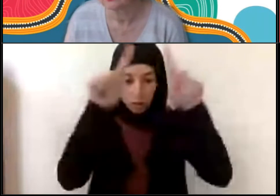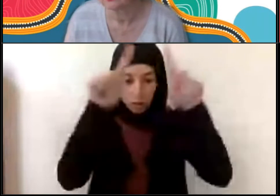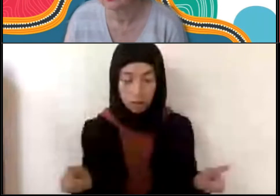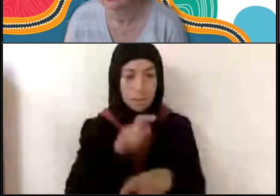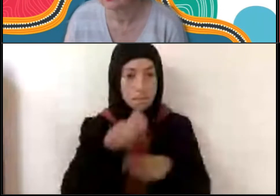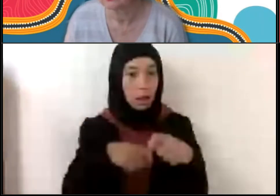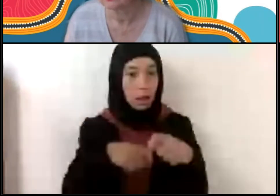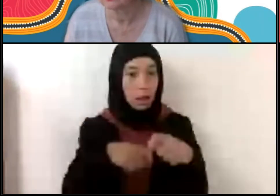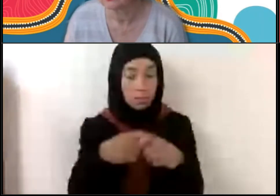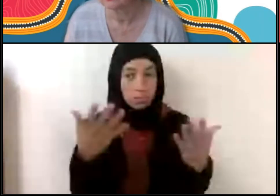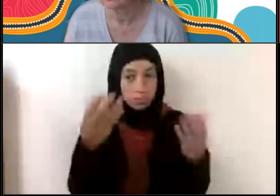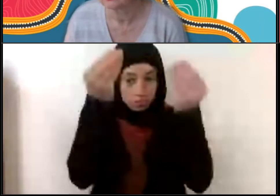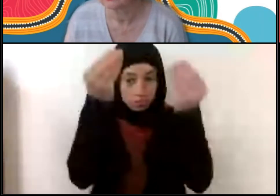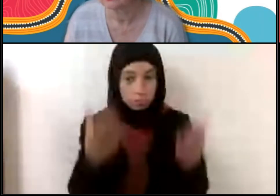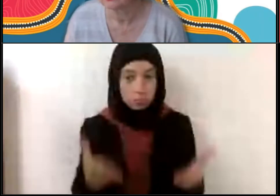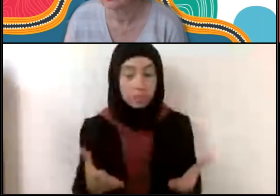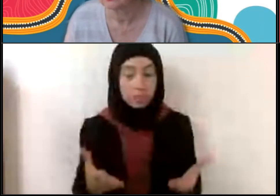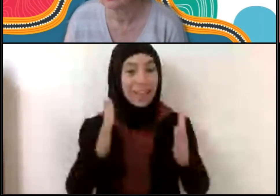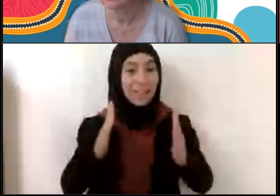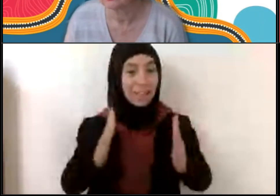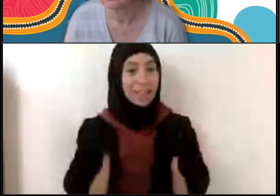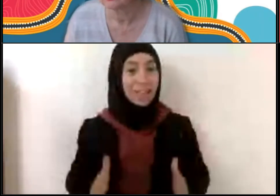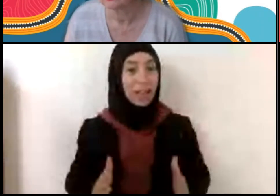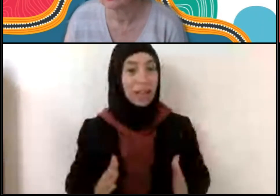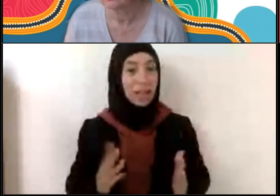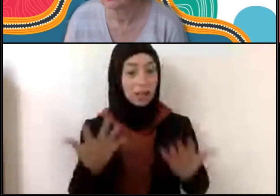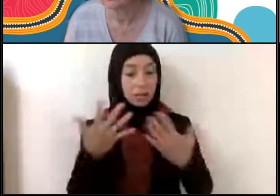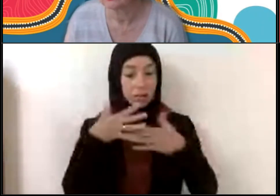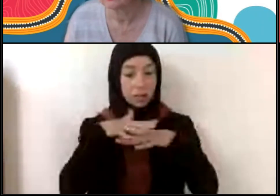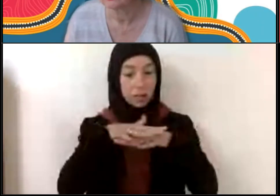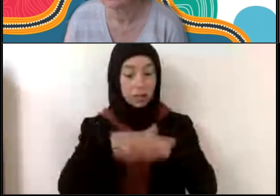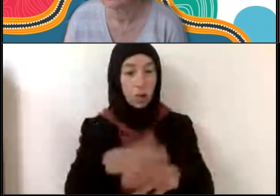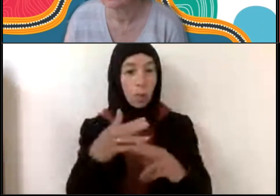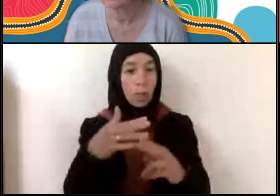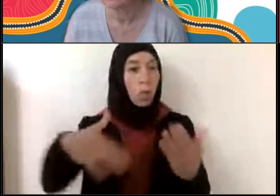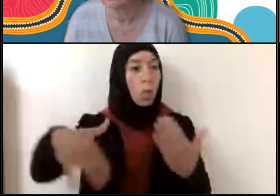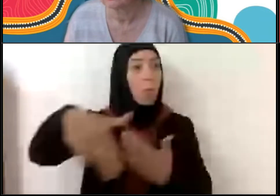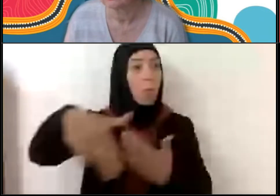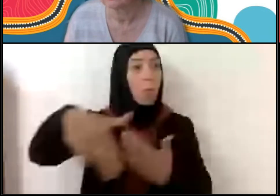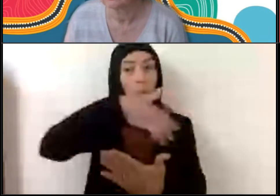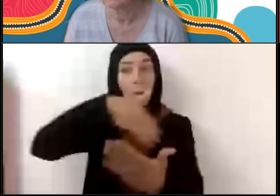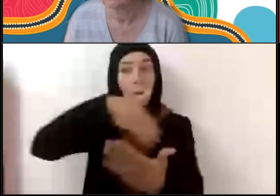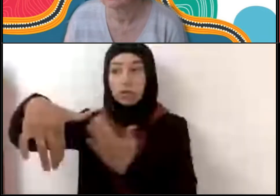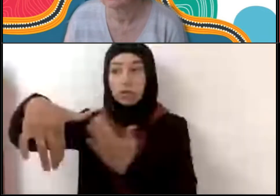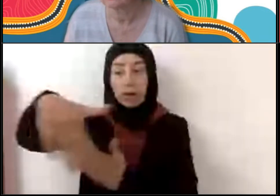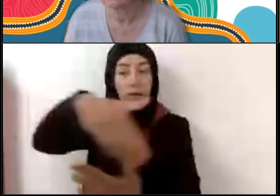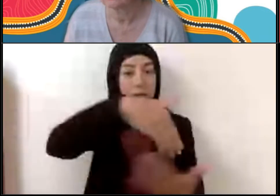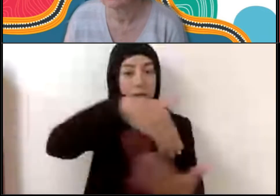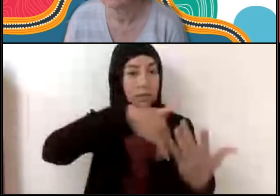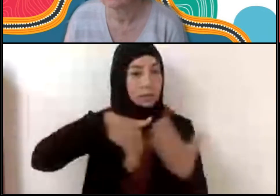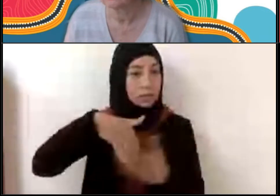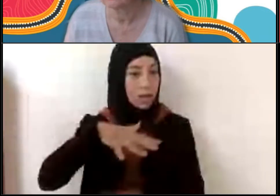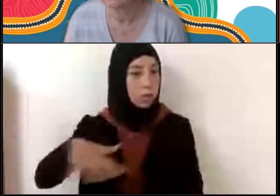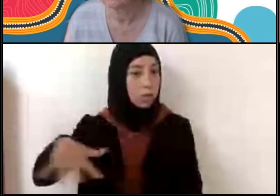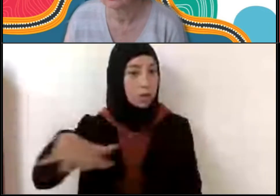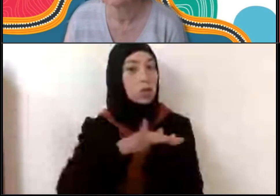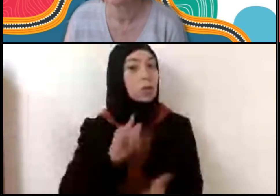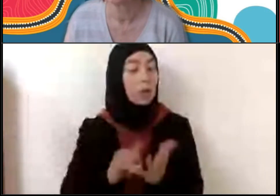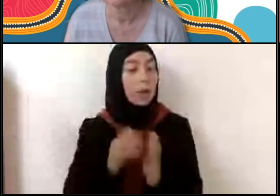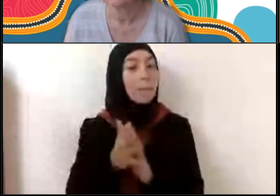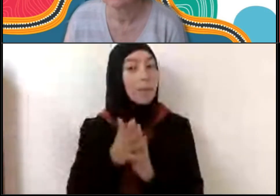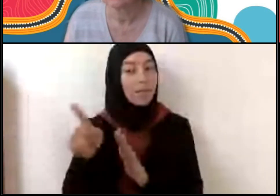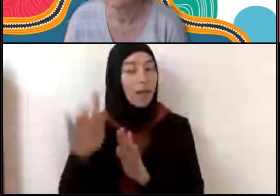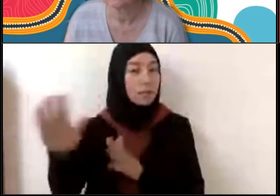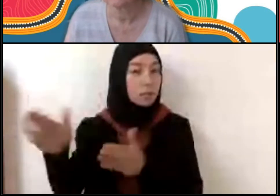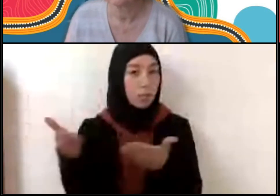actually physically integrated with all the surrounding elements. And they often, they have to kind of provide sign off